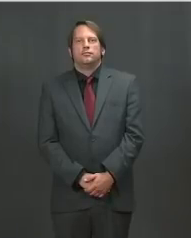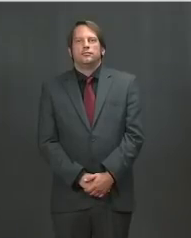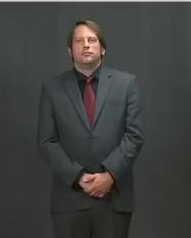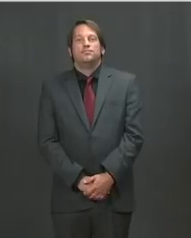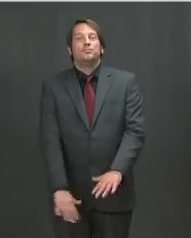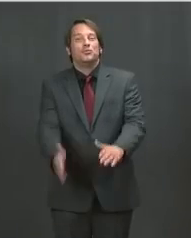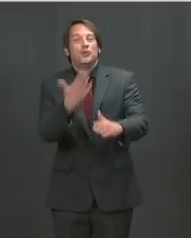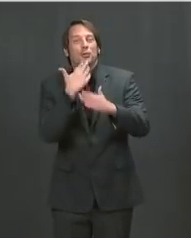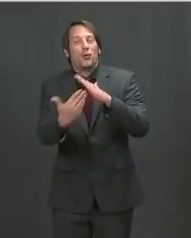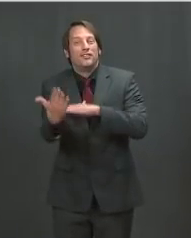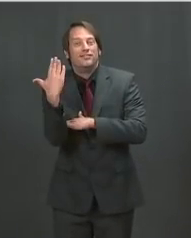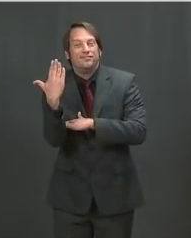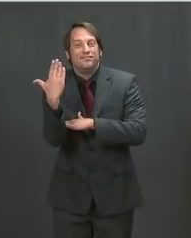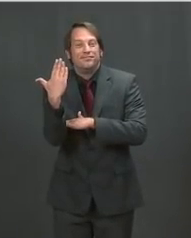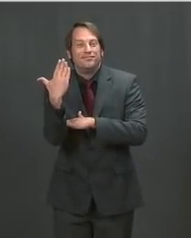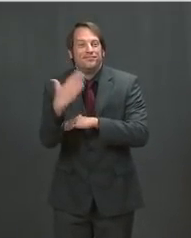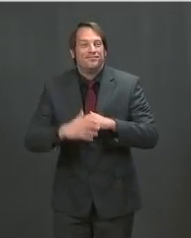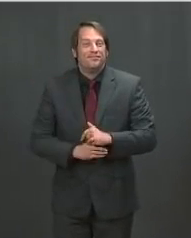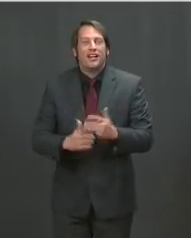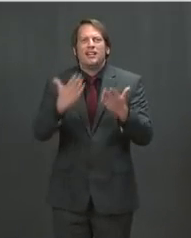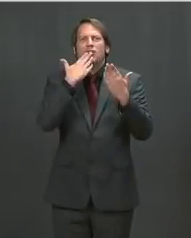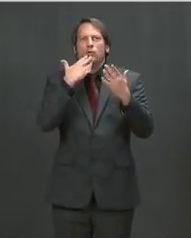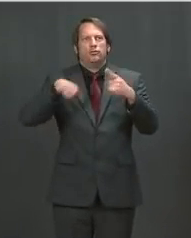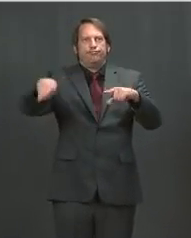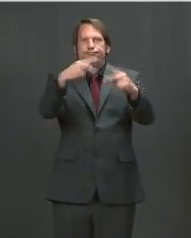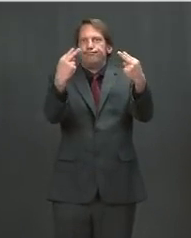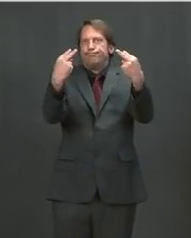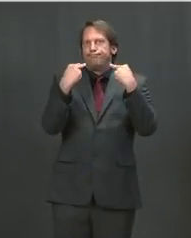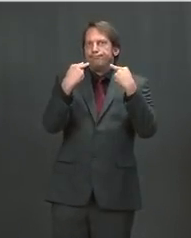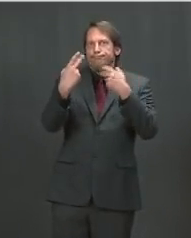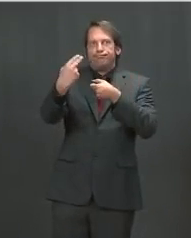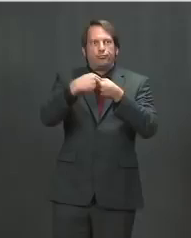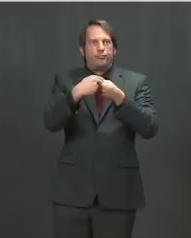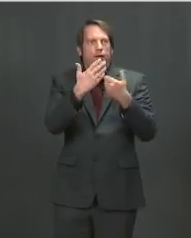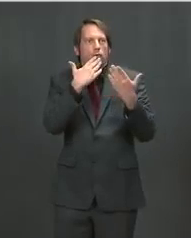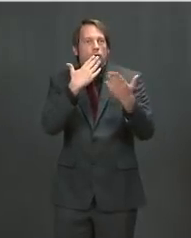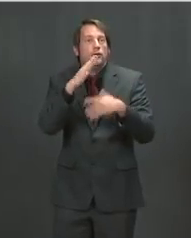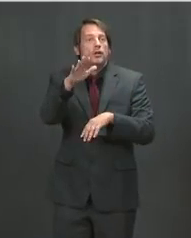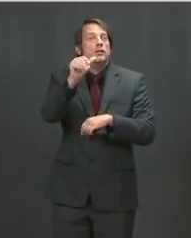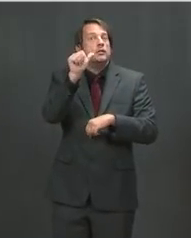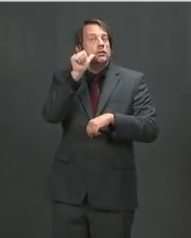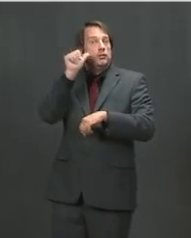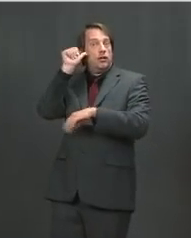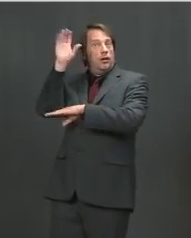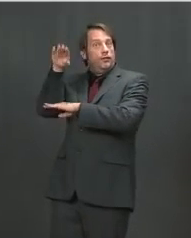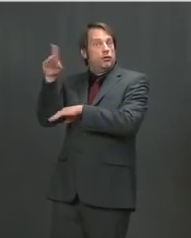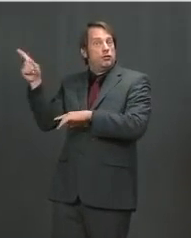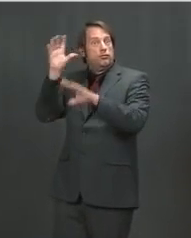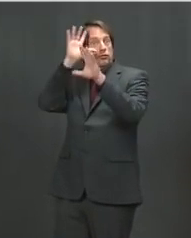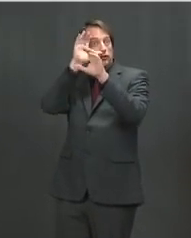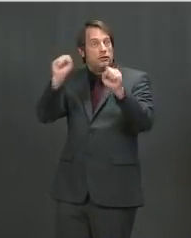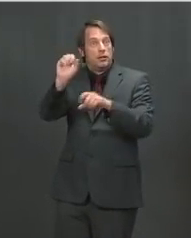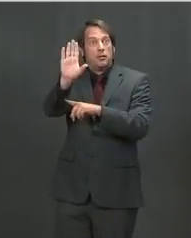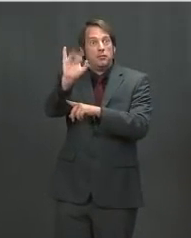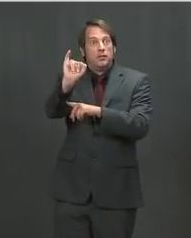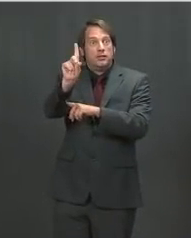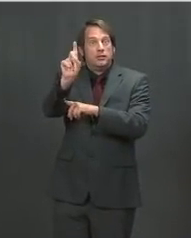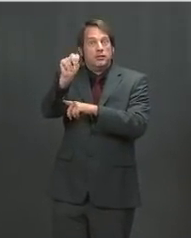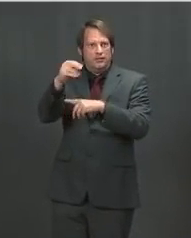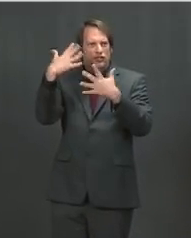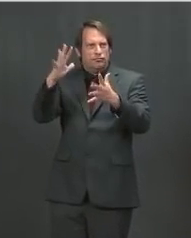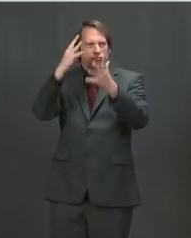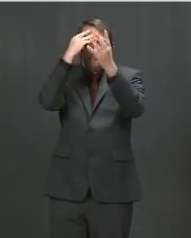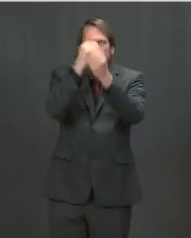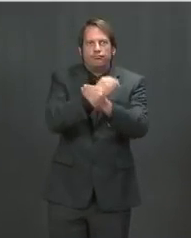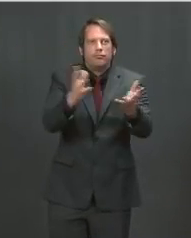Good morning. Thank you for joining us. Yesterday afternoon, President Biden delivered a report to the nation on the progress